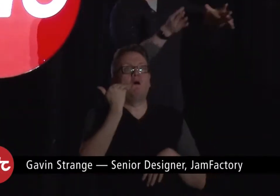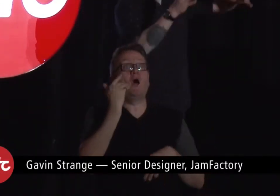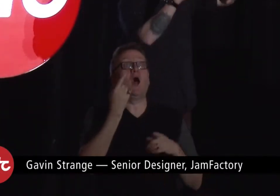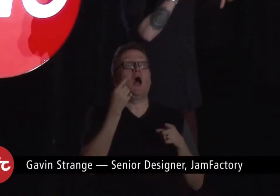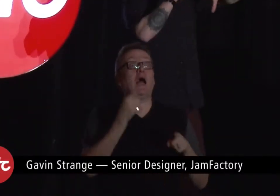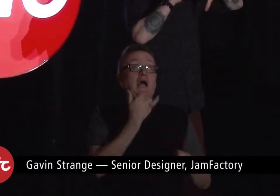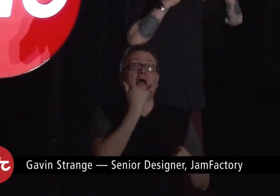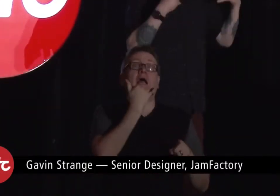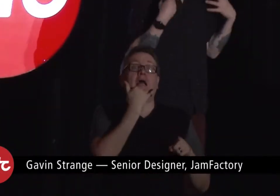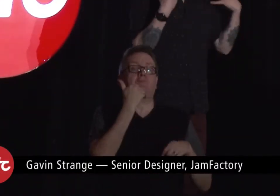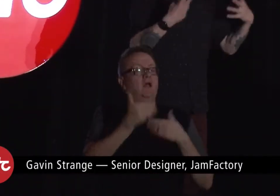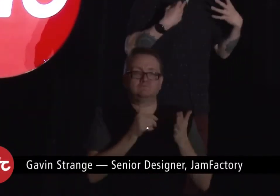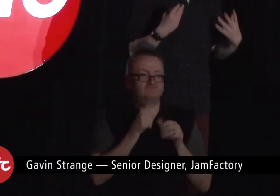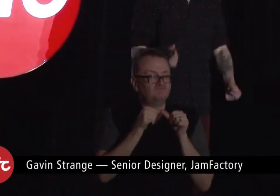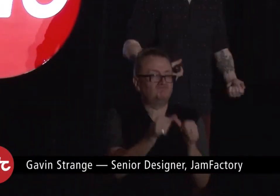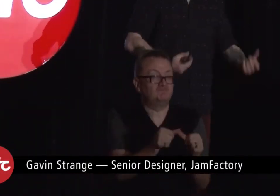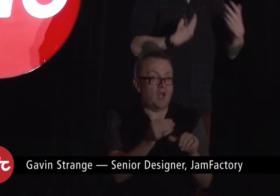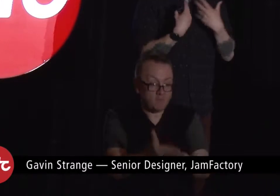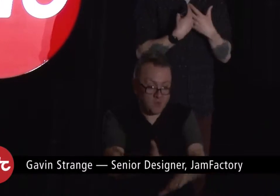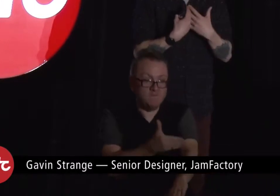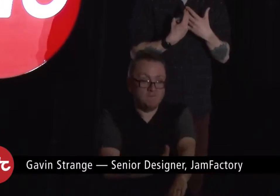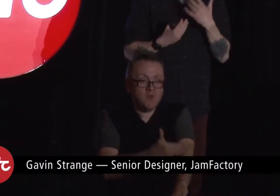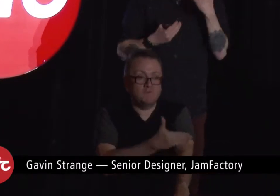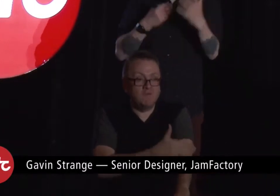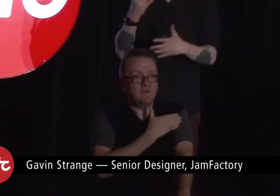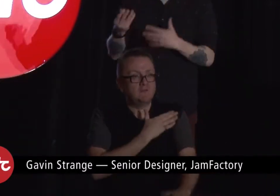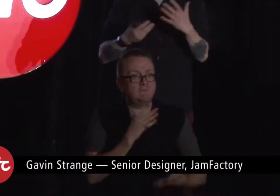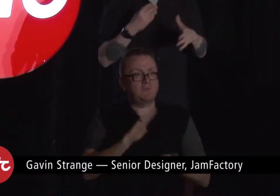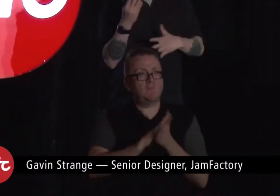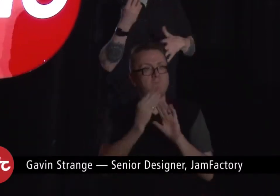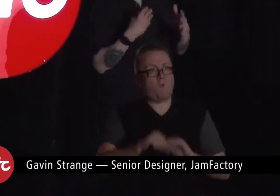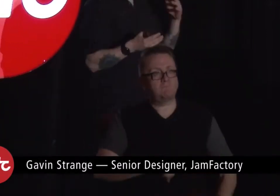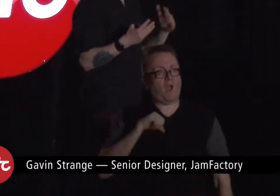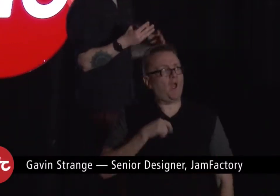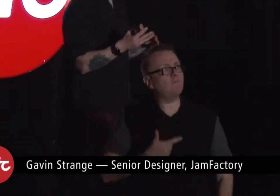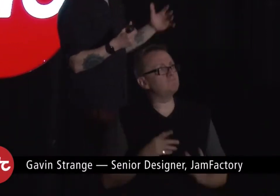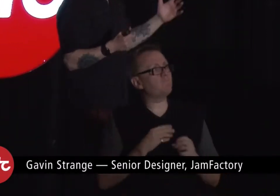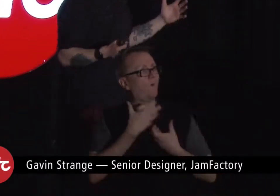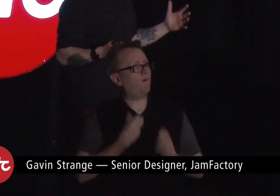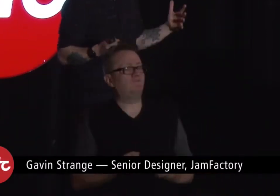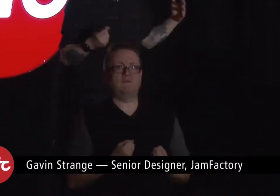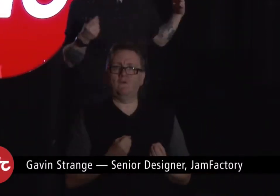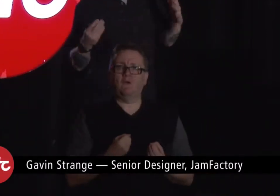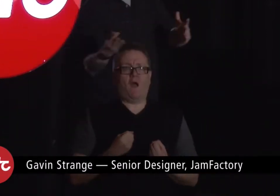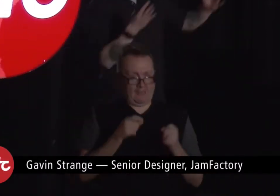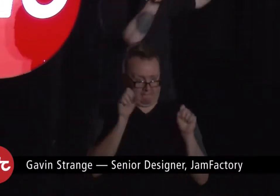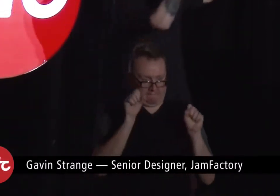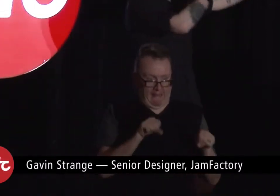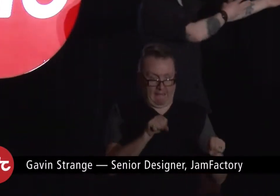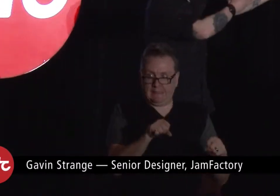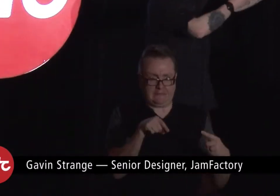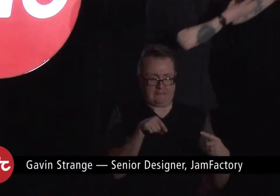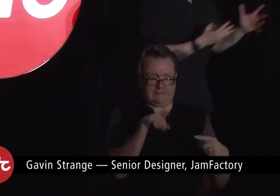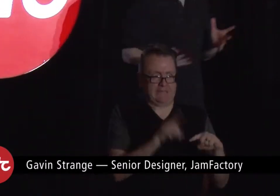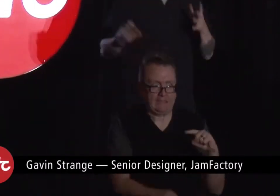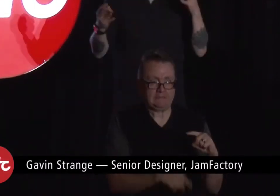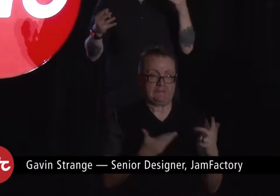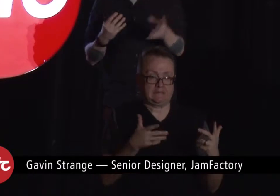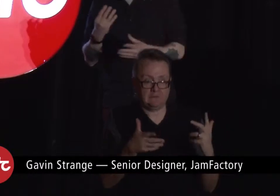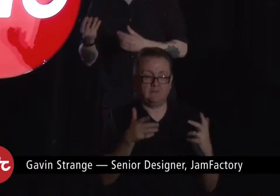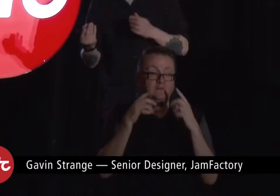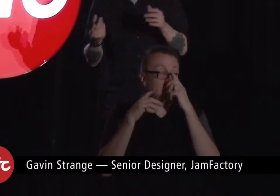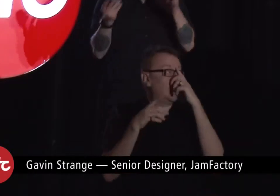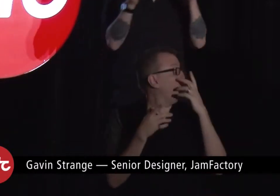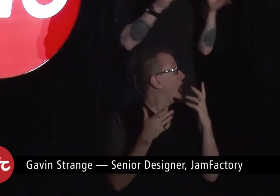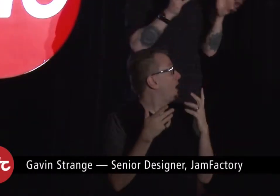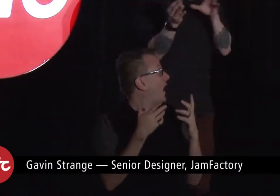see what happens. But then that as you get better and better and more confident in yourself and you know what you can deliver and what you cannot, I've brought that to Aardman as well. So